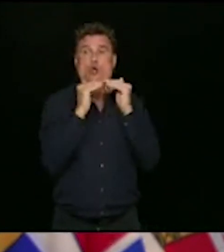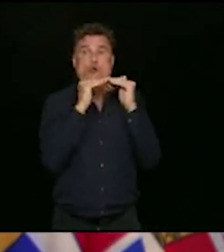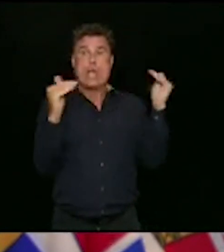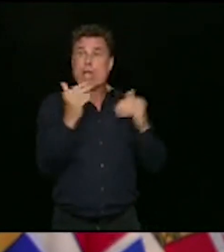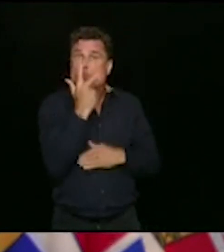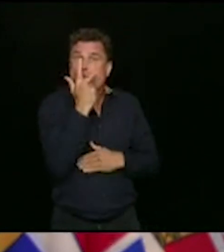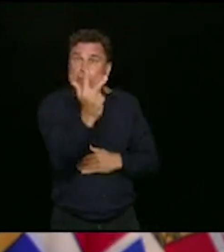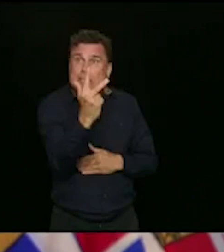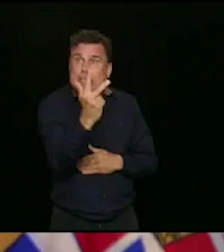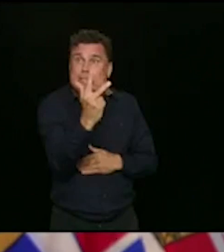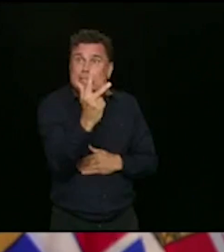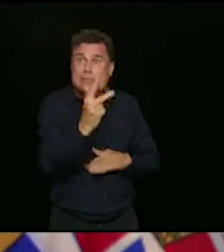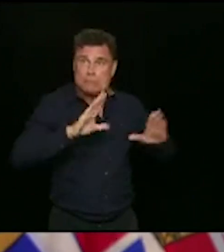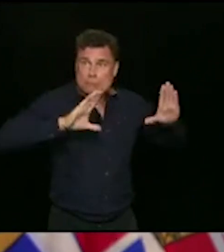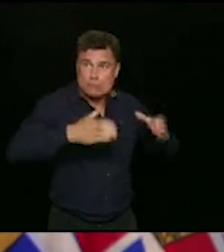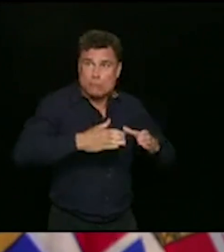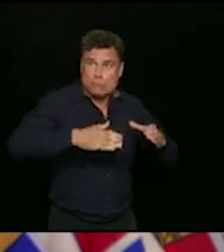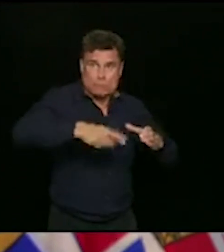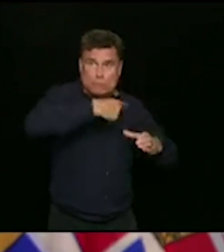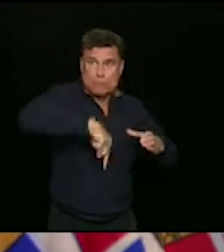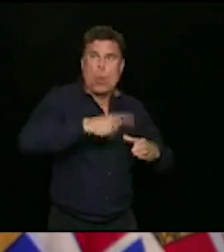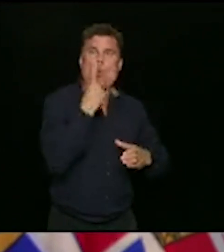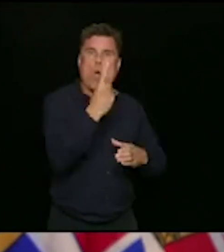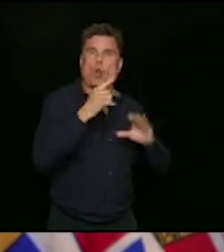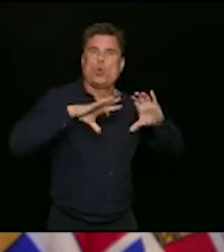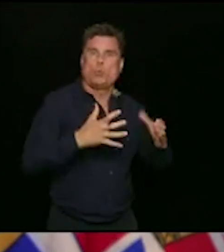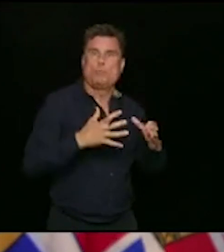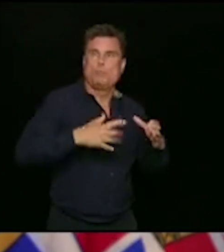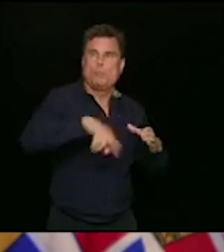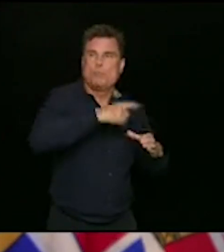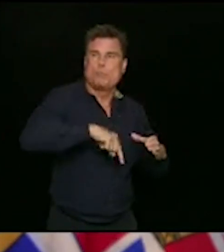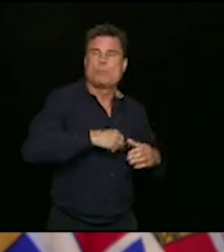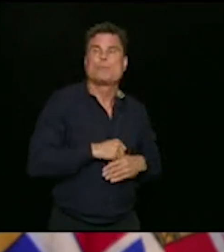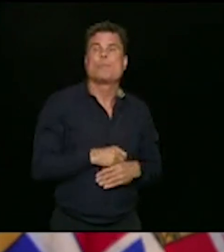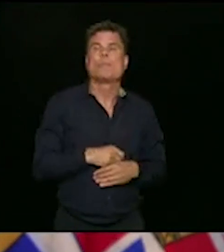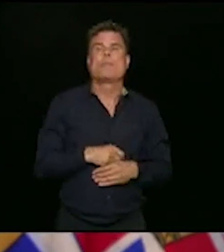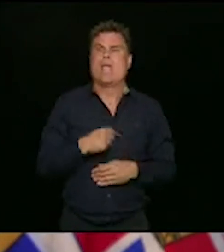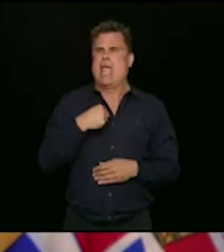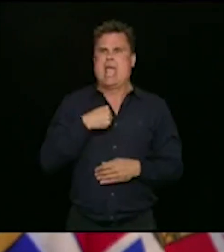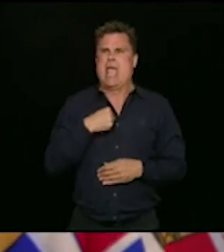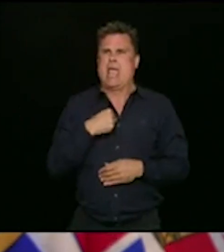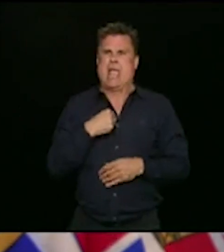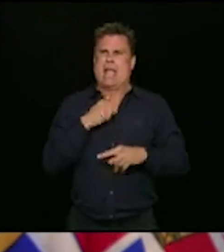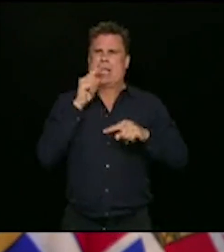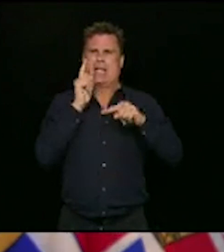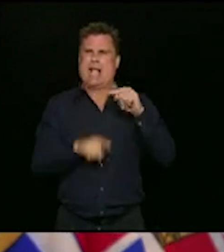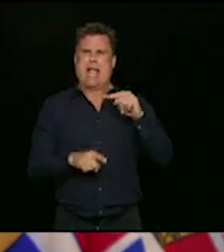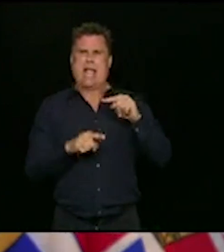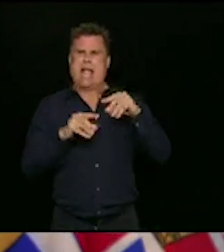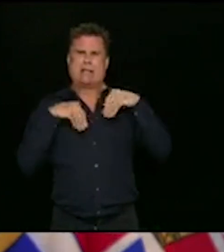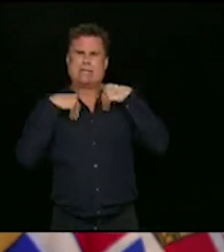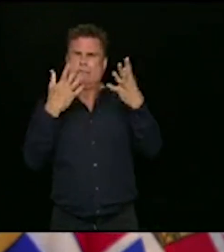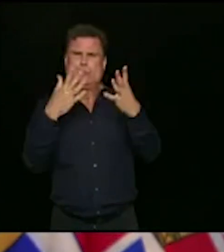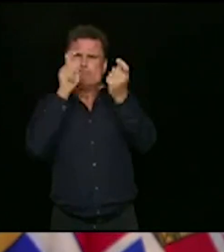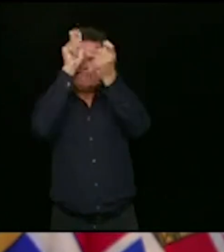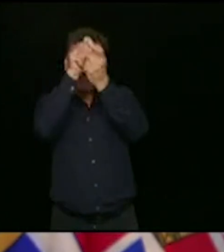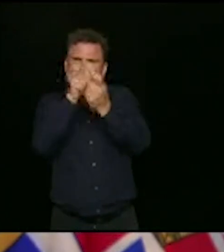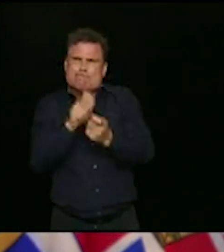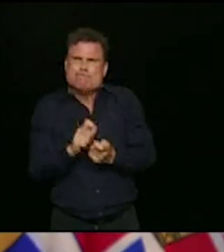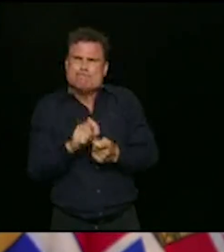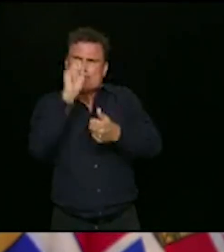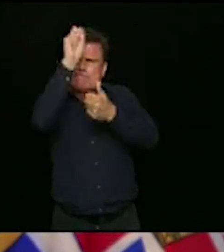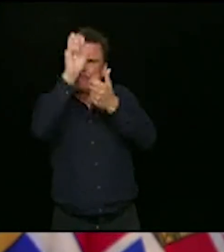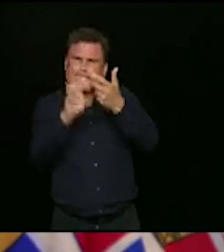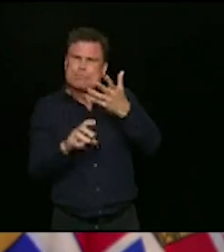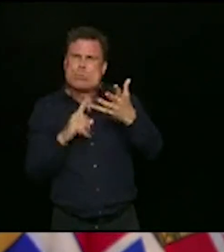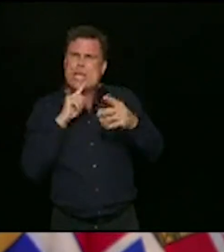grade 3s maybe, or broken into different groups. So that's why I can't be specific. There's 60 school districts, and